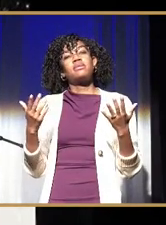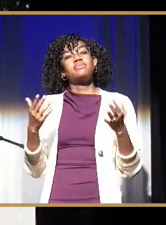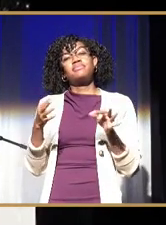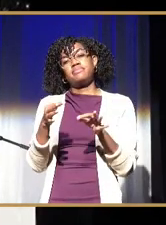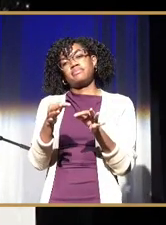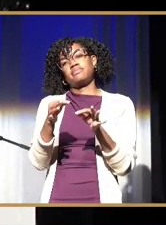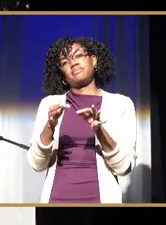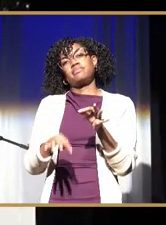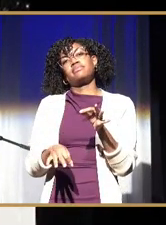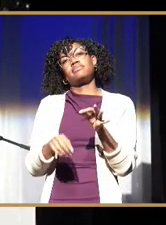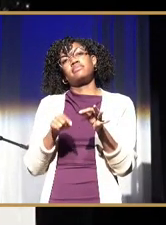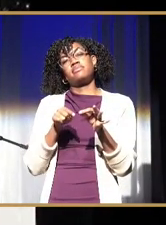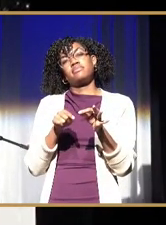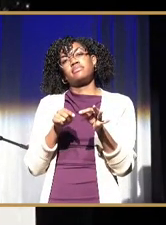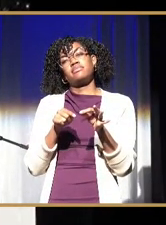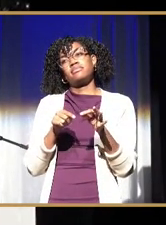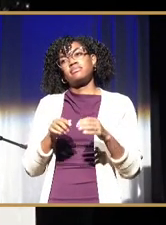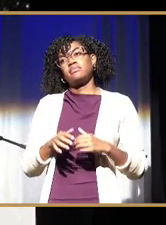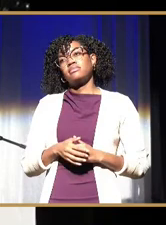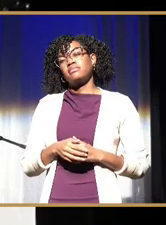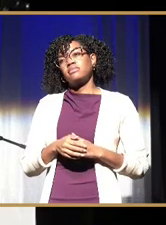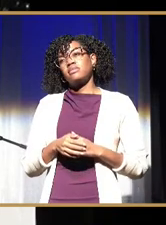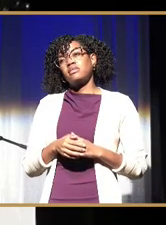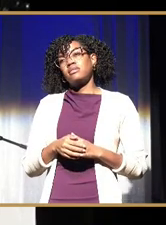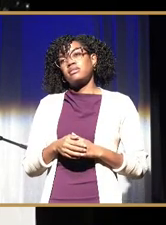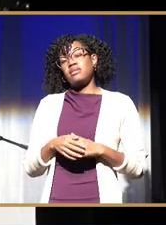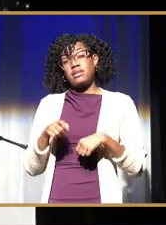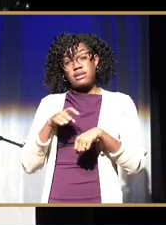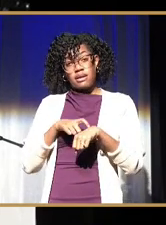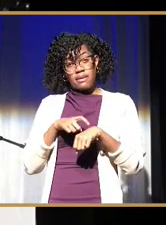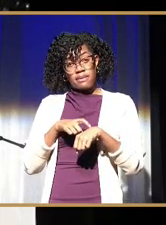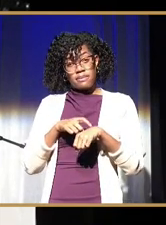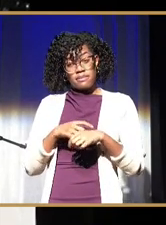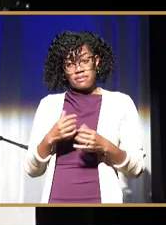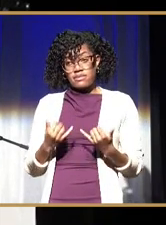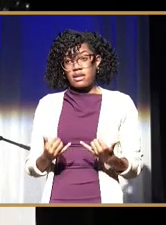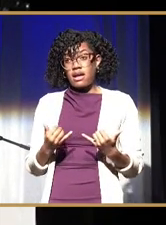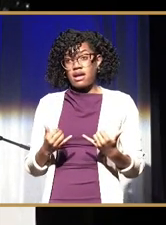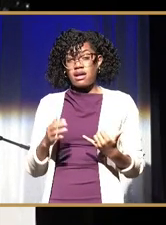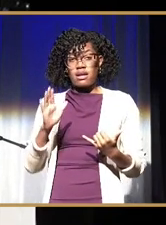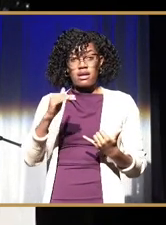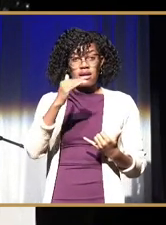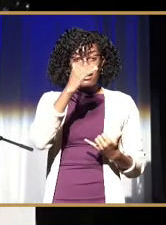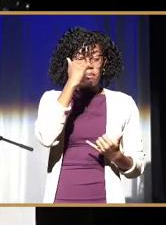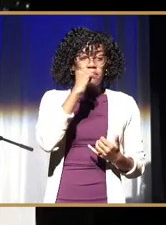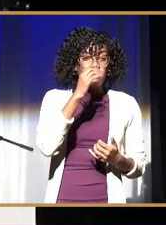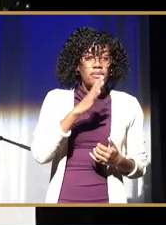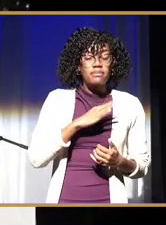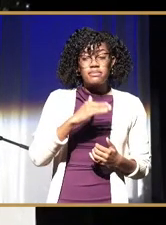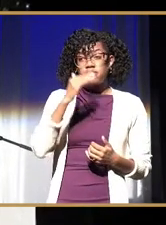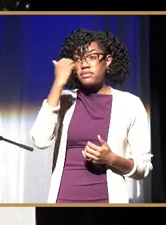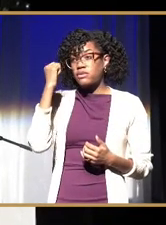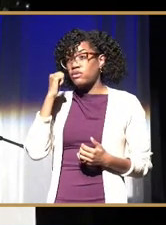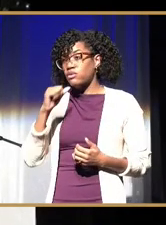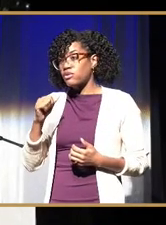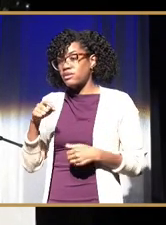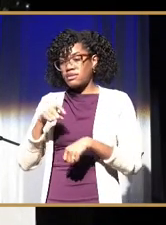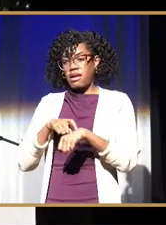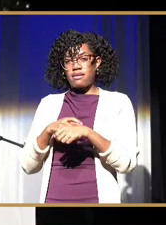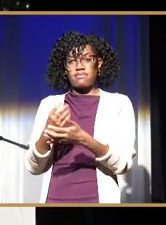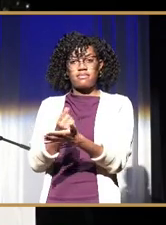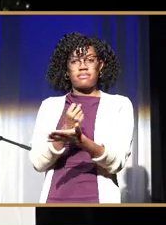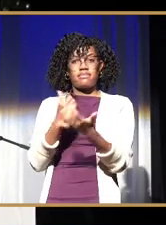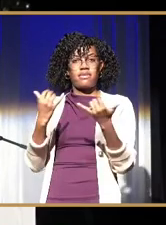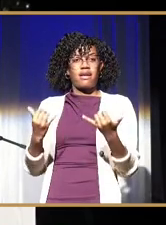simple. The time is now, Black woman and Black girl. The time